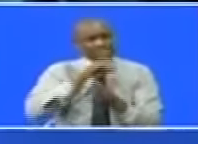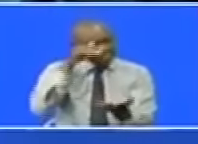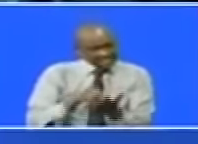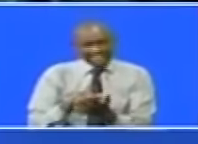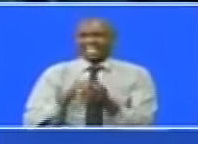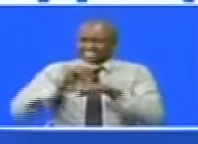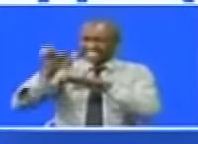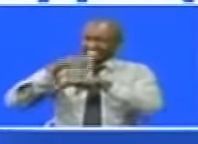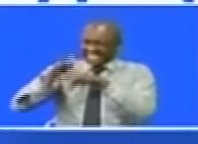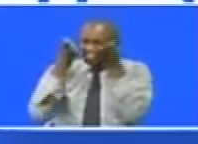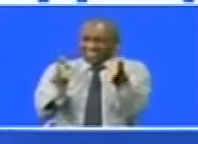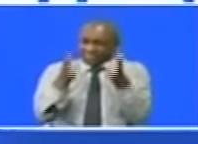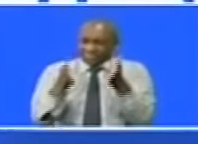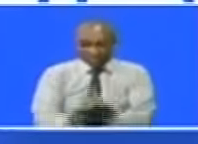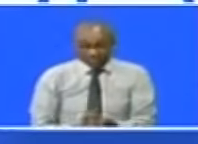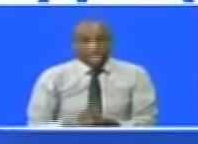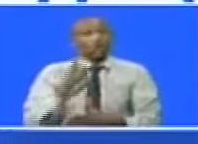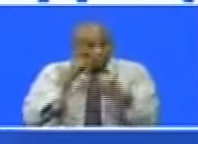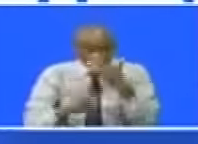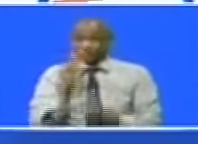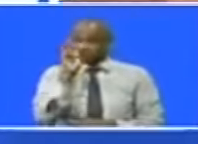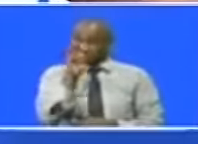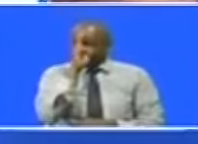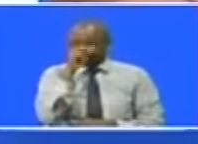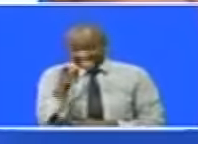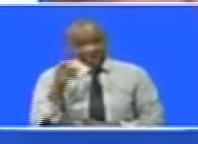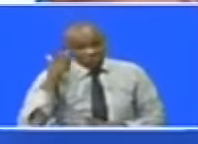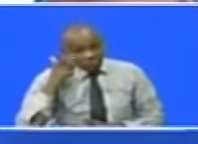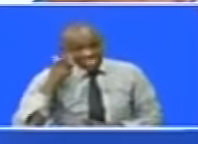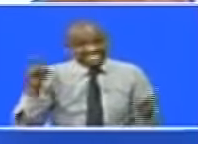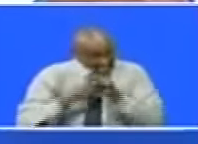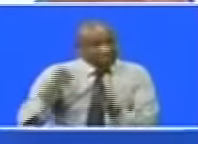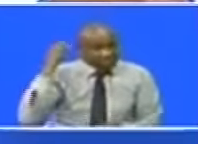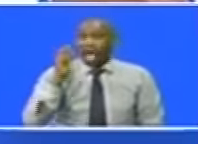in real time. The handsets that you see with the policemen are not the old handsets.